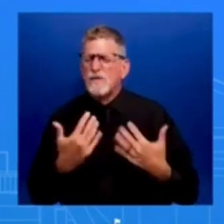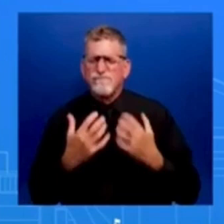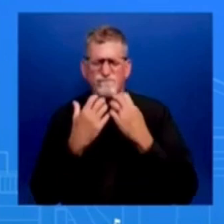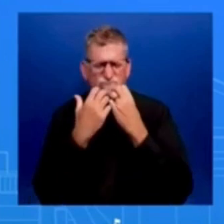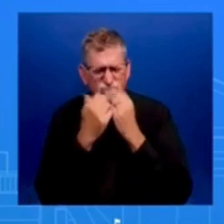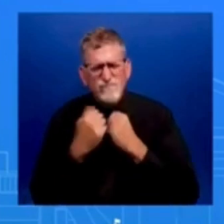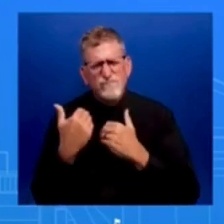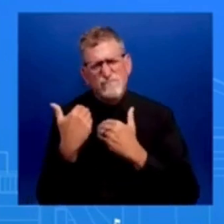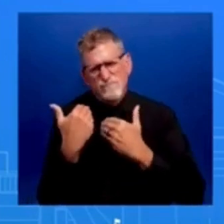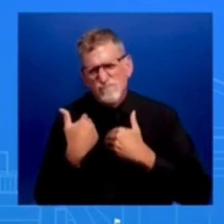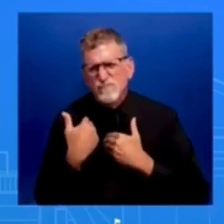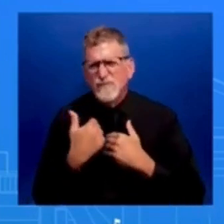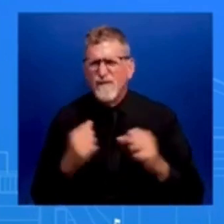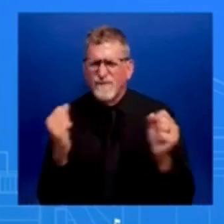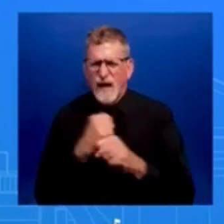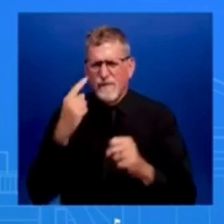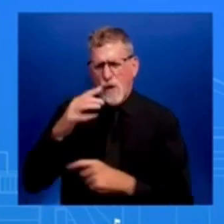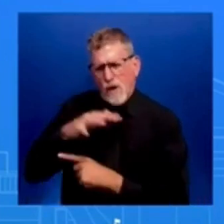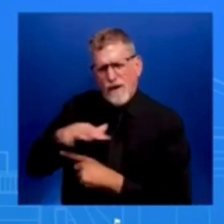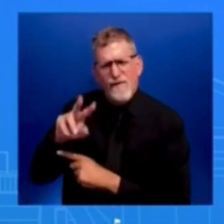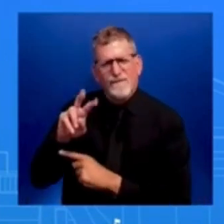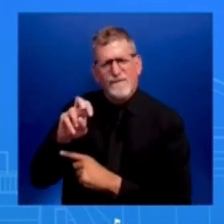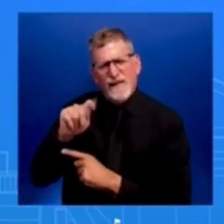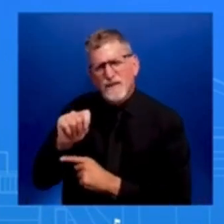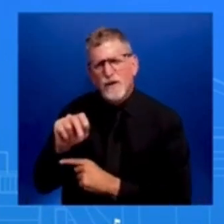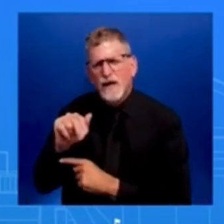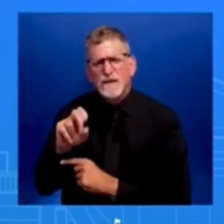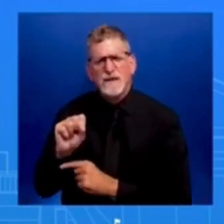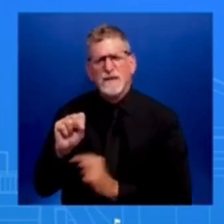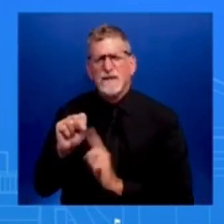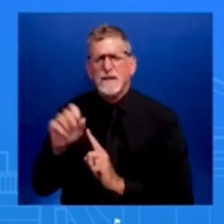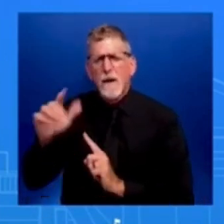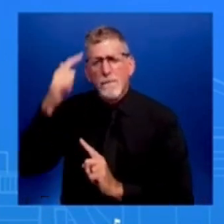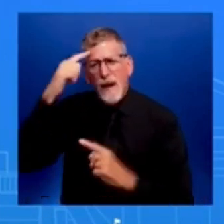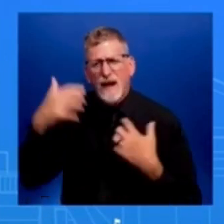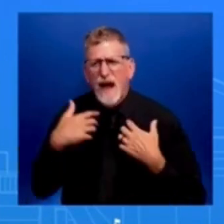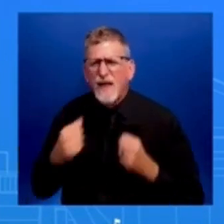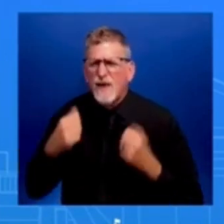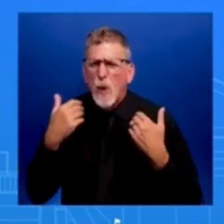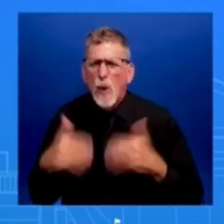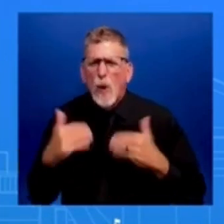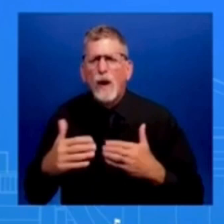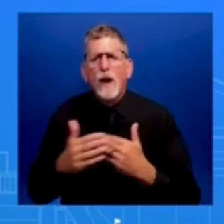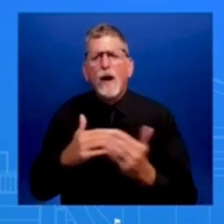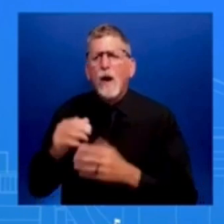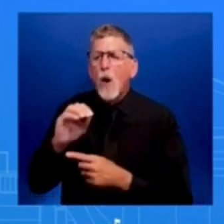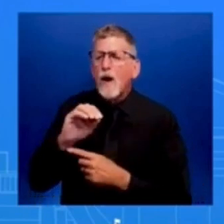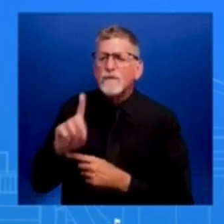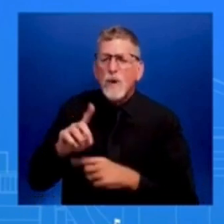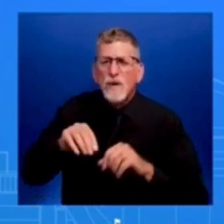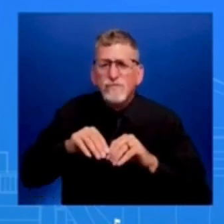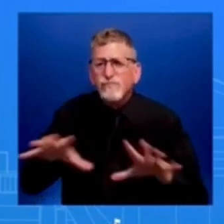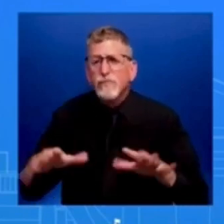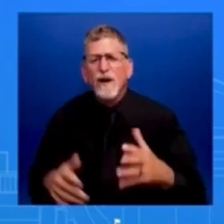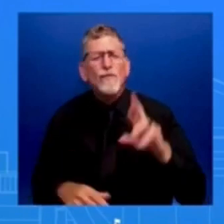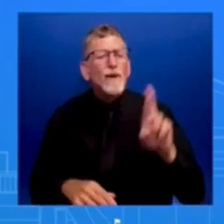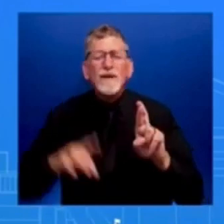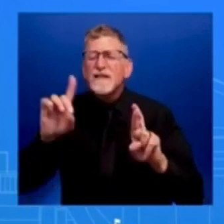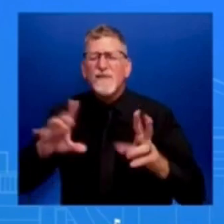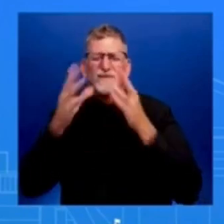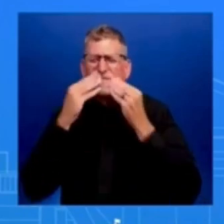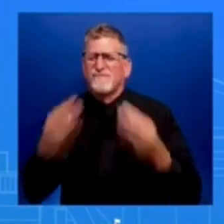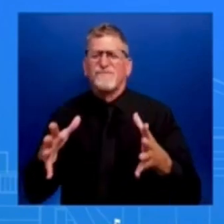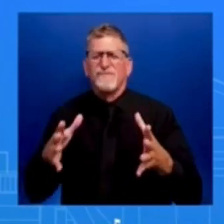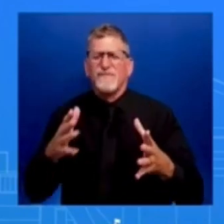overdose epidemic matters to Americans in both red states and blue states. We are taking meaningful steps to deliver on the